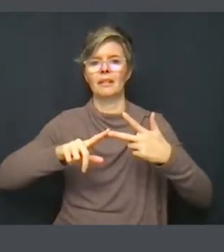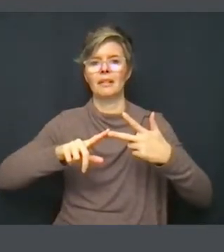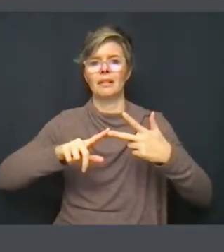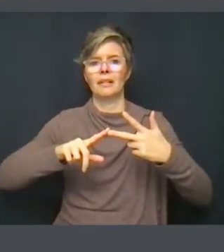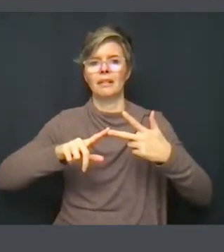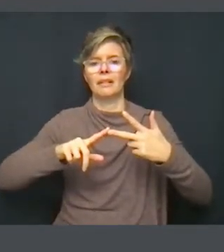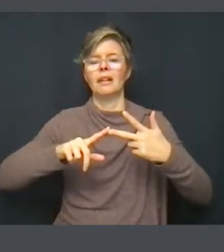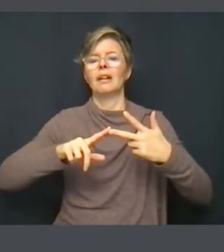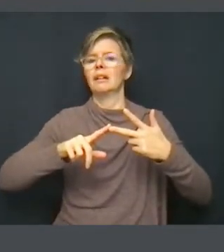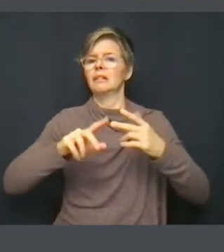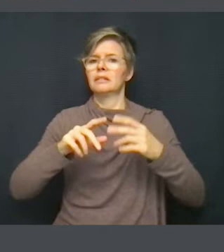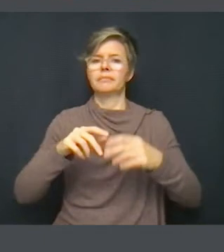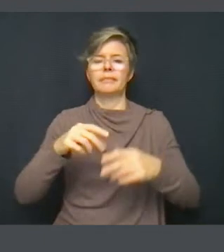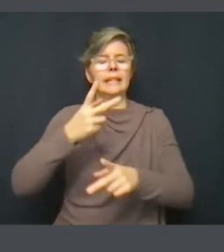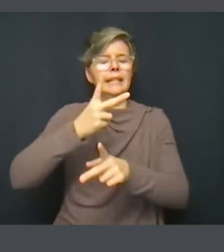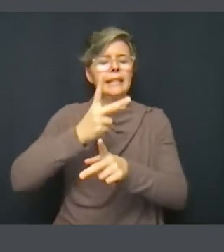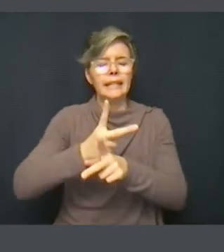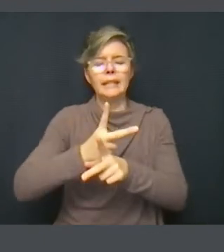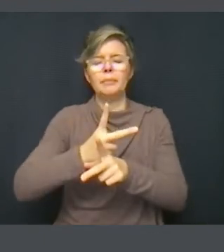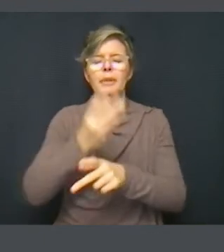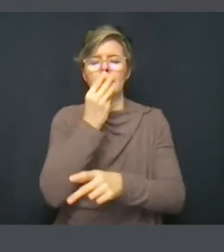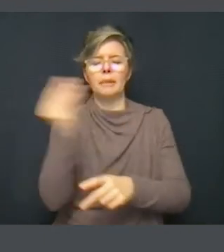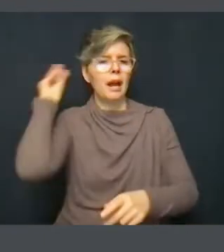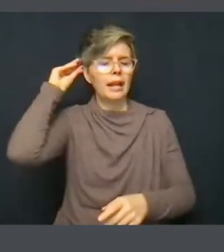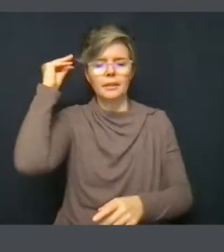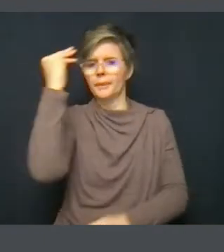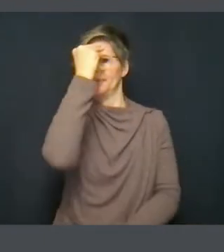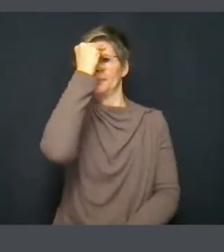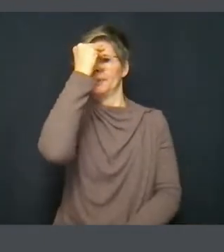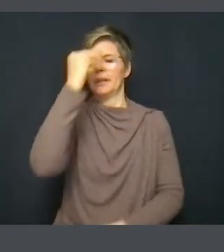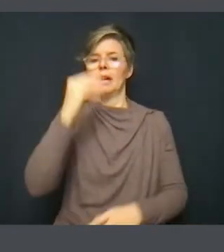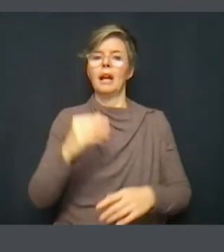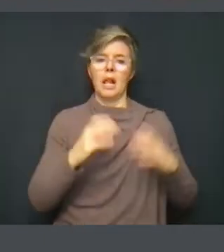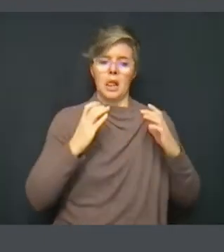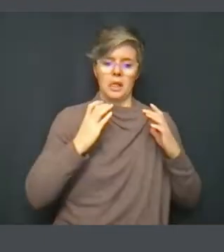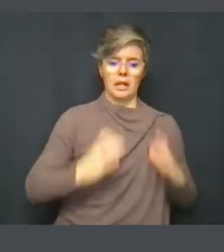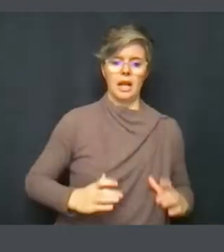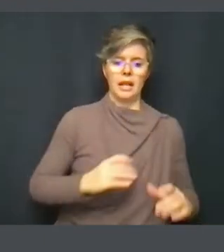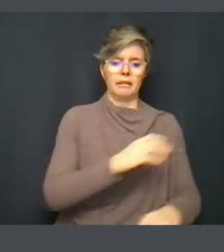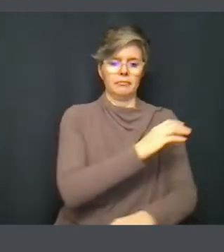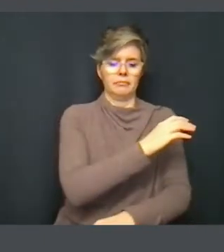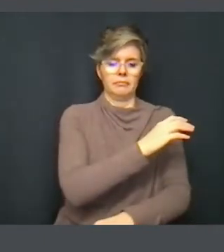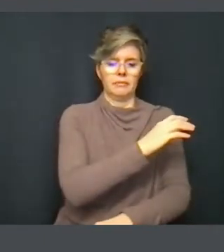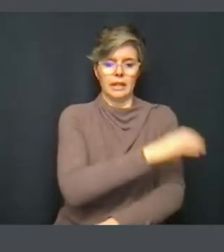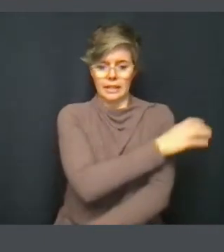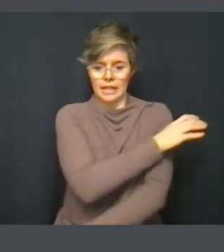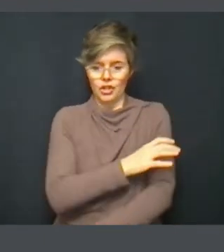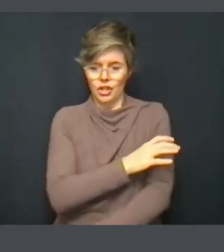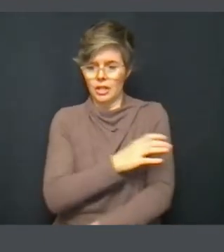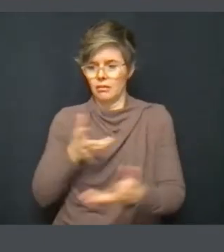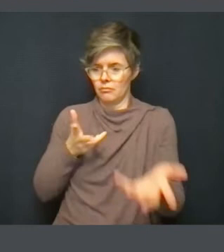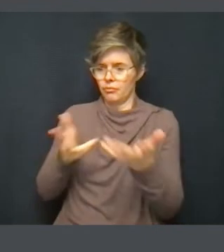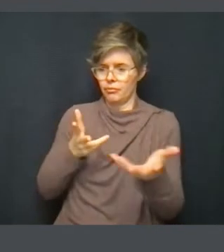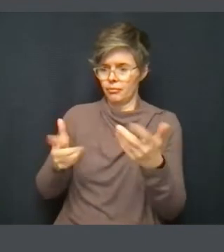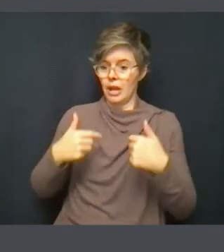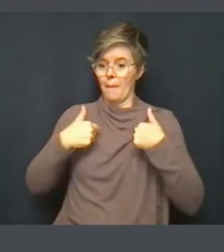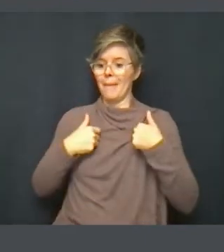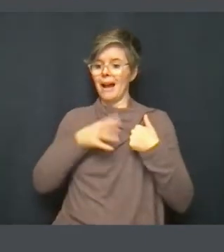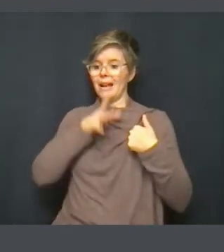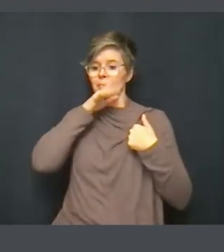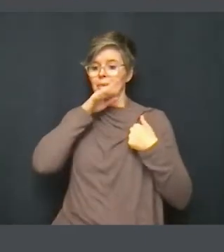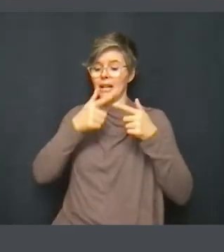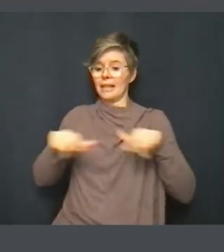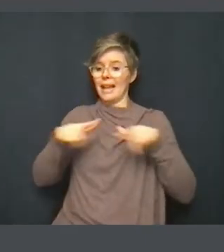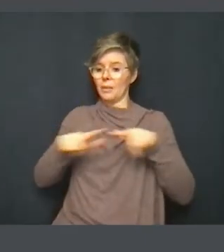You always want to be aware, is there a mismatch between the languages that I speak and the language that this kid speaks? Is there a mismatch in terms of